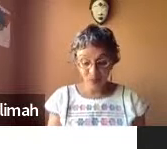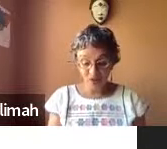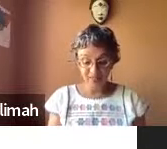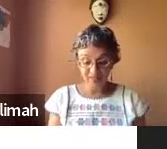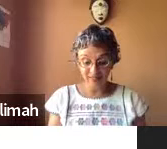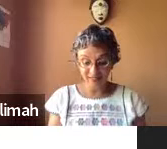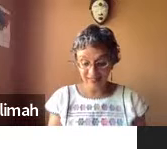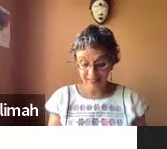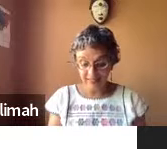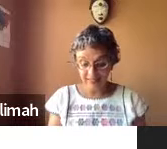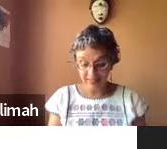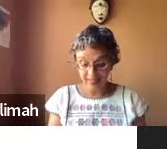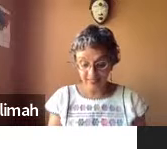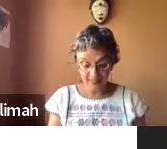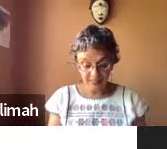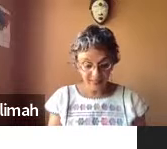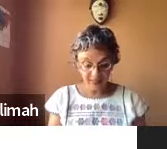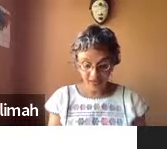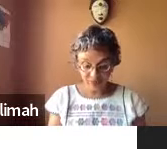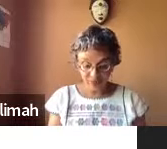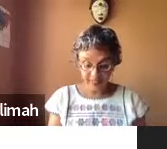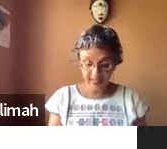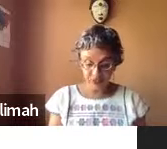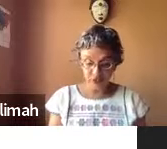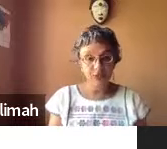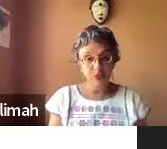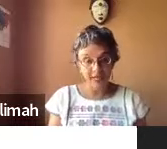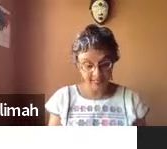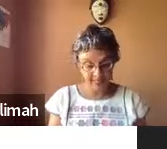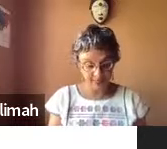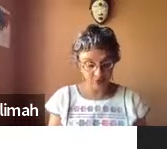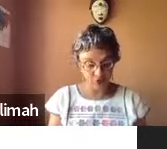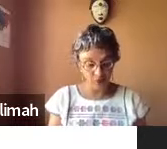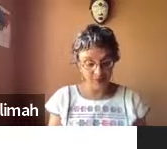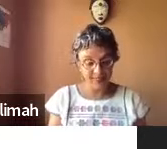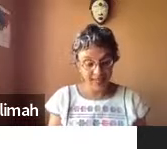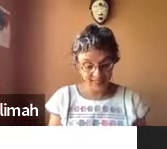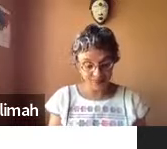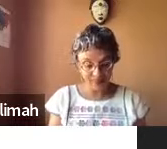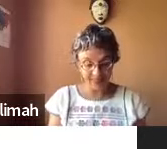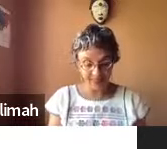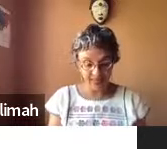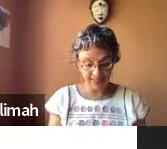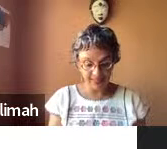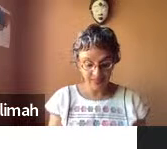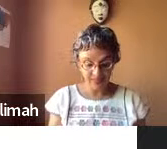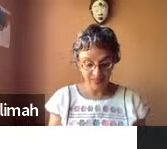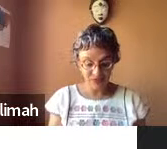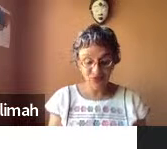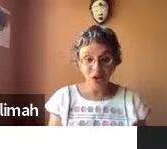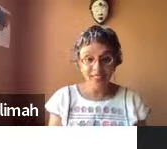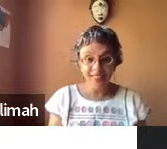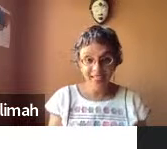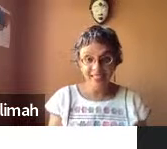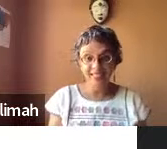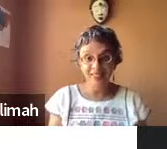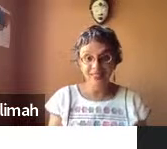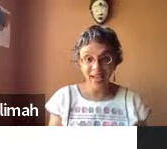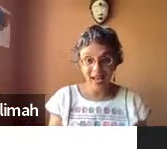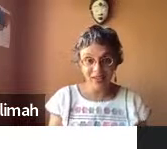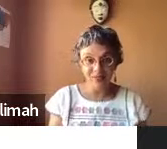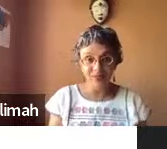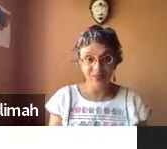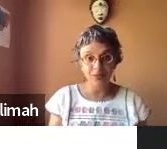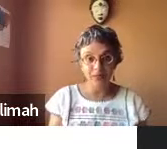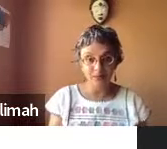it is appalling indeed that African countries ranking in the top 10 of the index do not attain